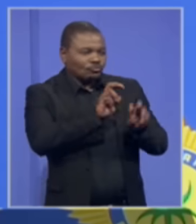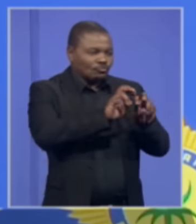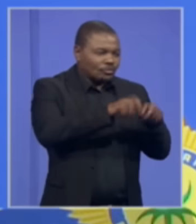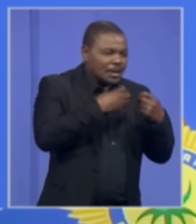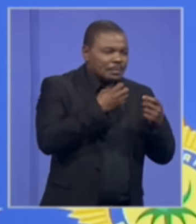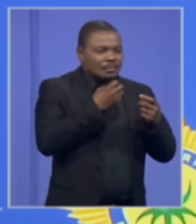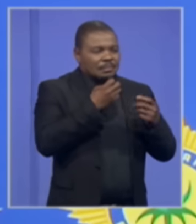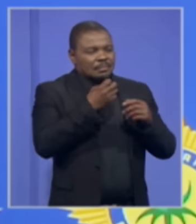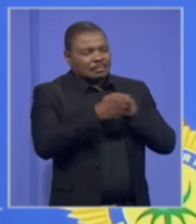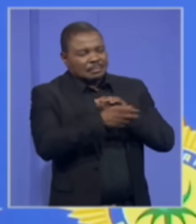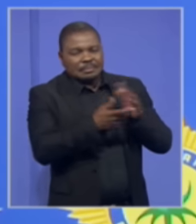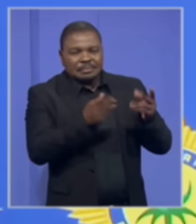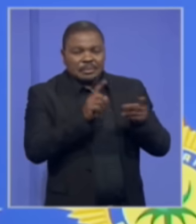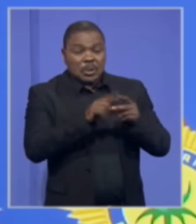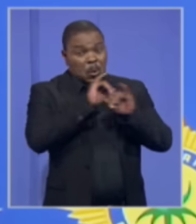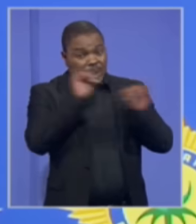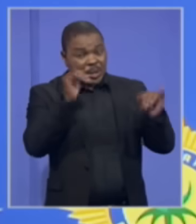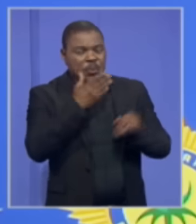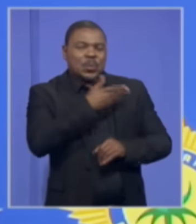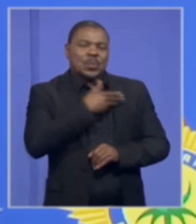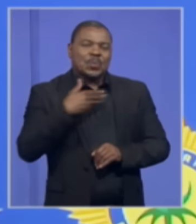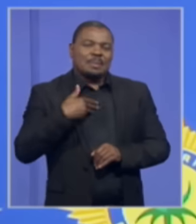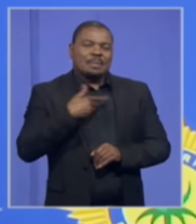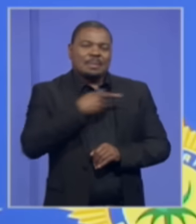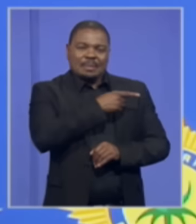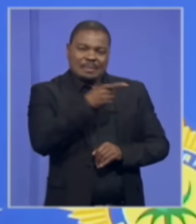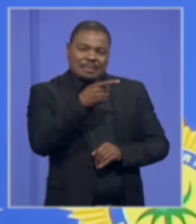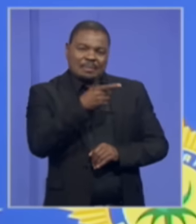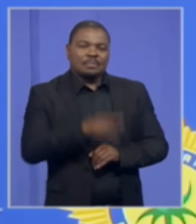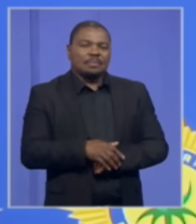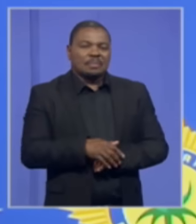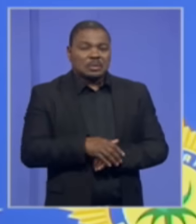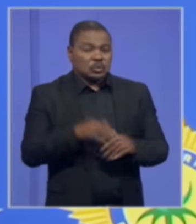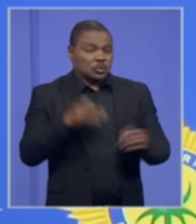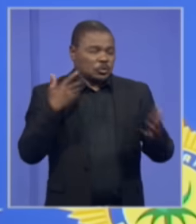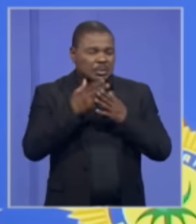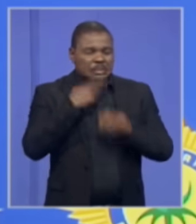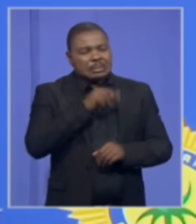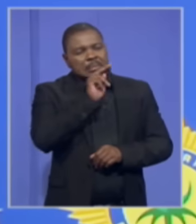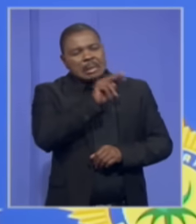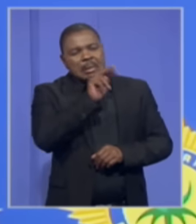especially females. We have been experiencing a lot of